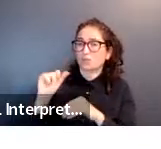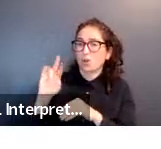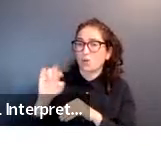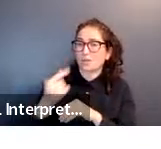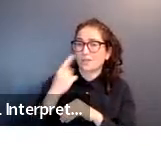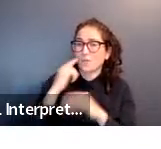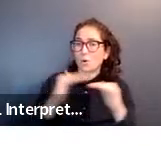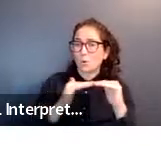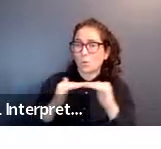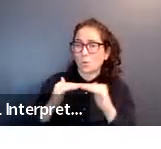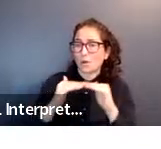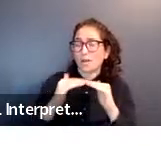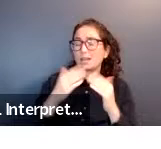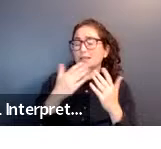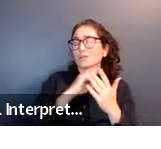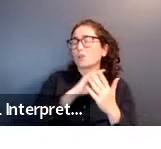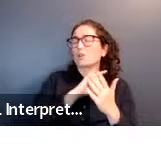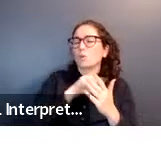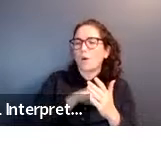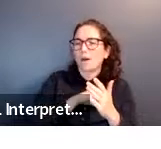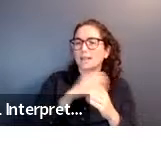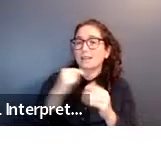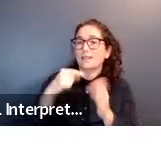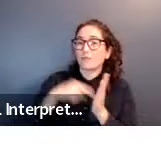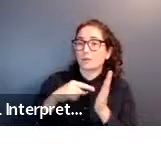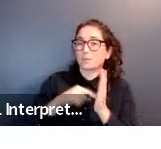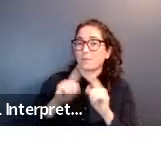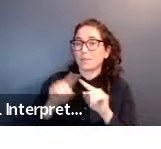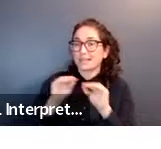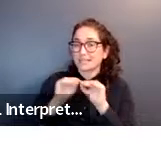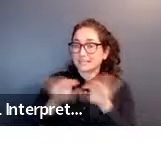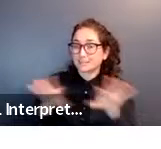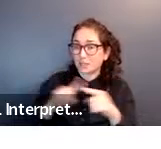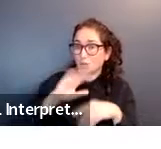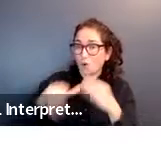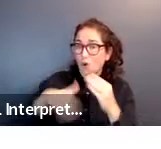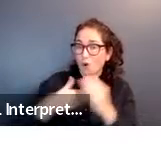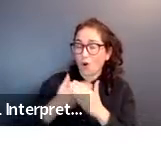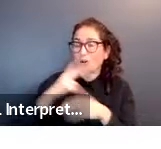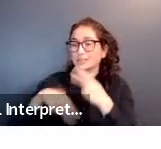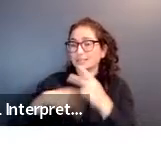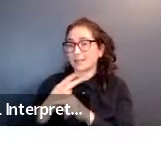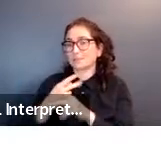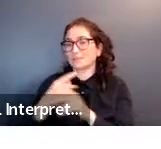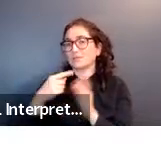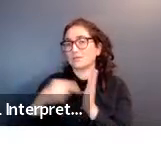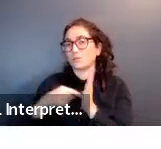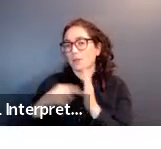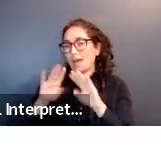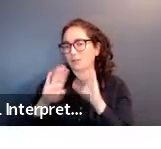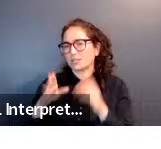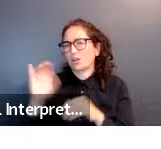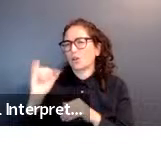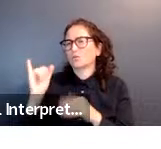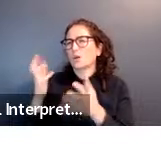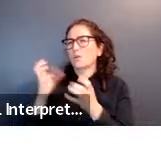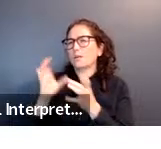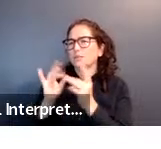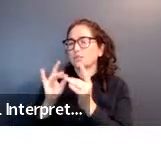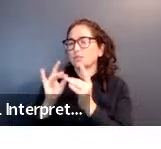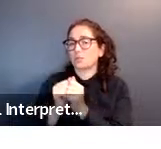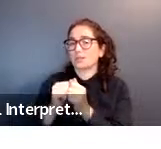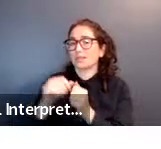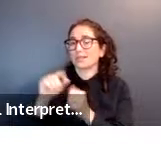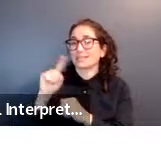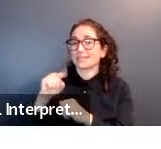and affordability, but expanded to all types of affordable housing? And there is one question I would like to note, that with